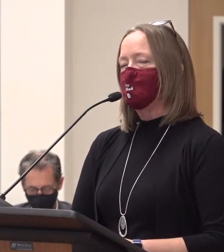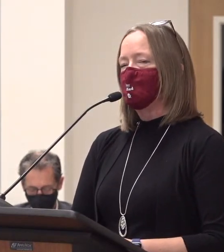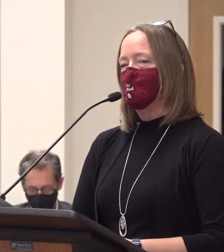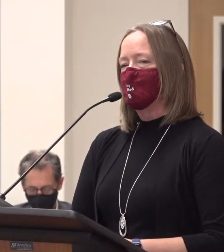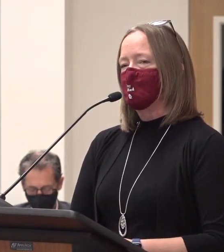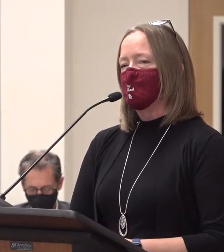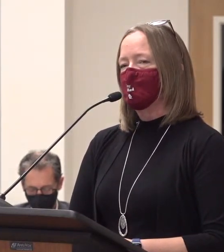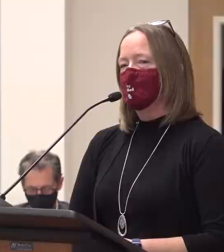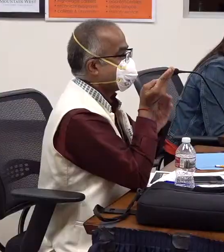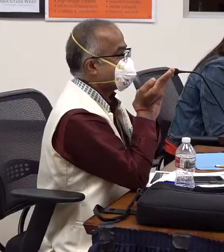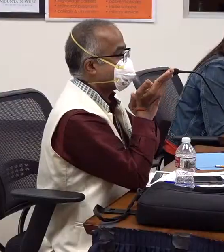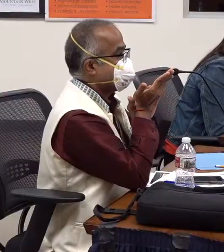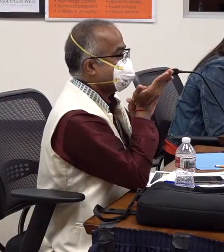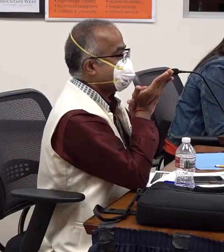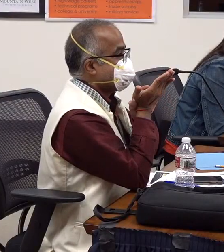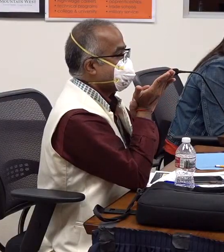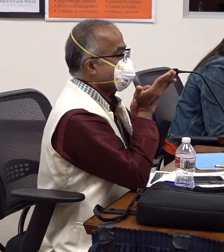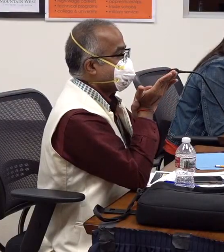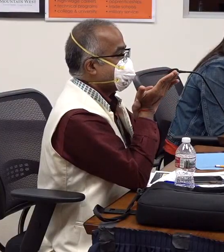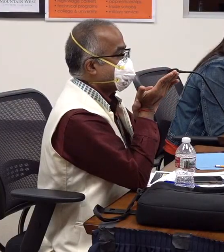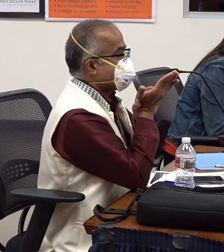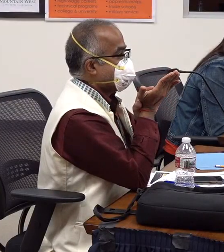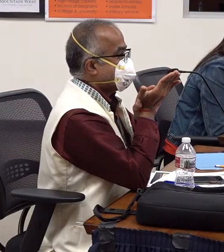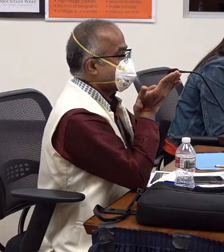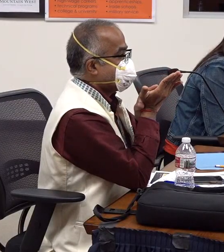down some of those why statements those